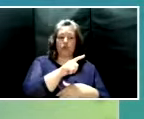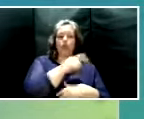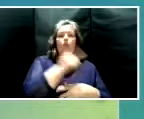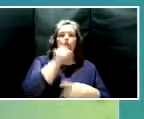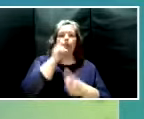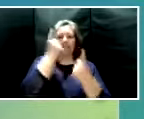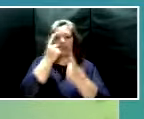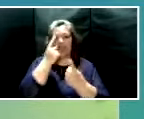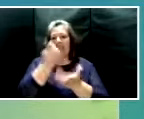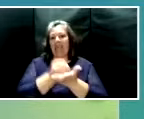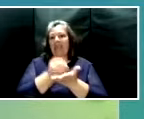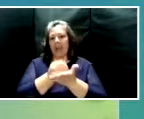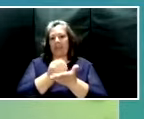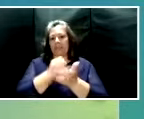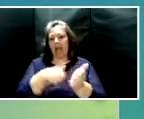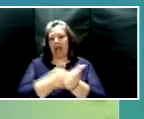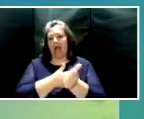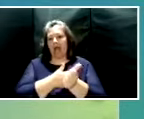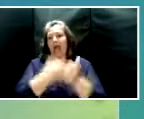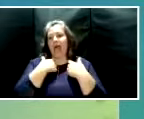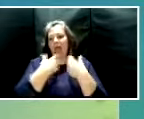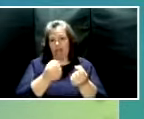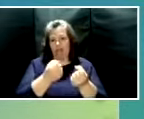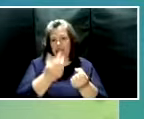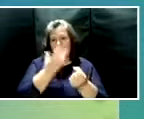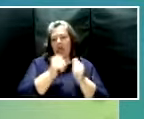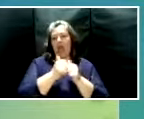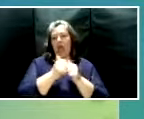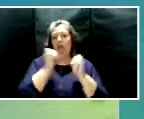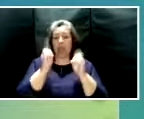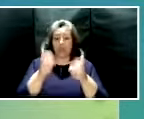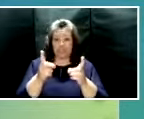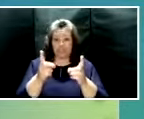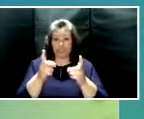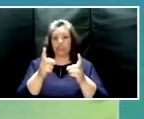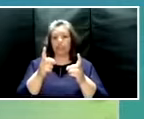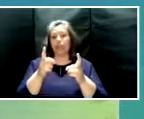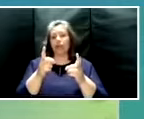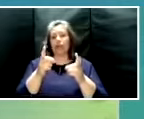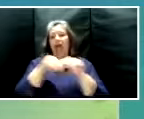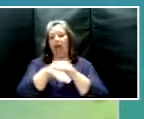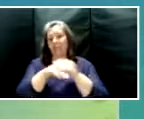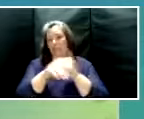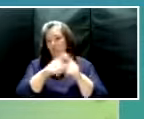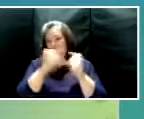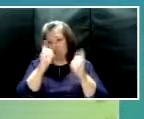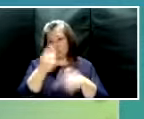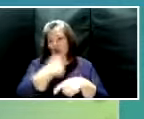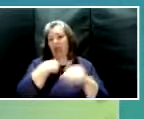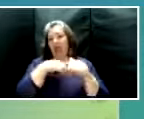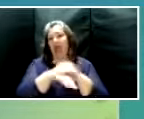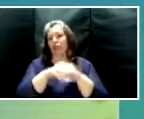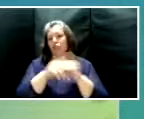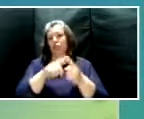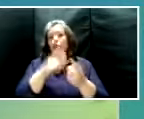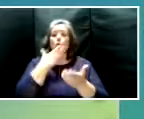the economics behind health and how our access to education and our access to